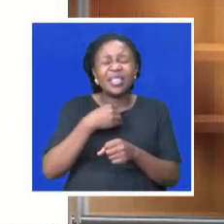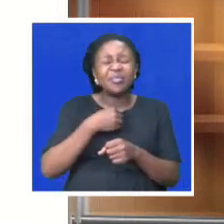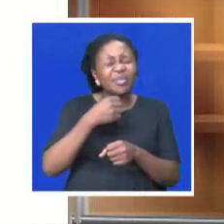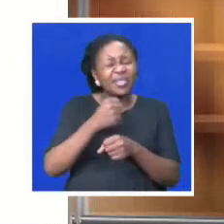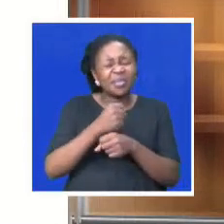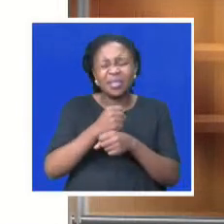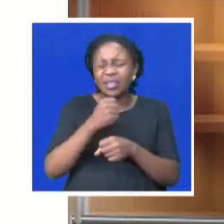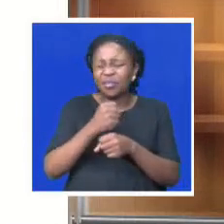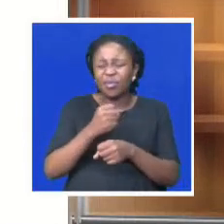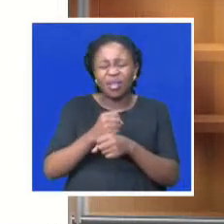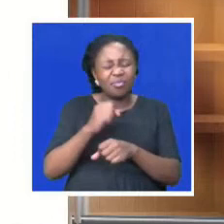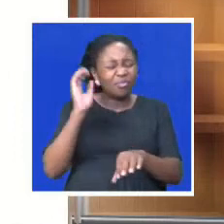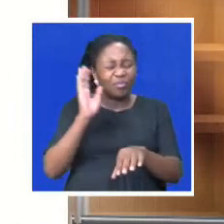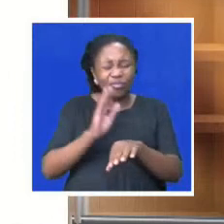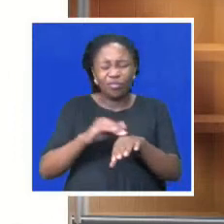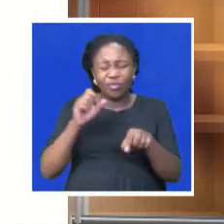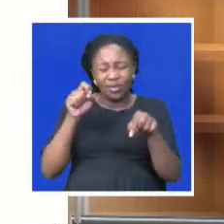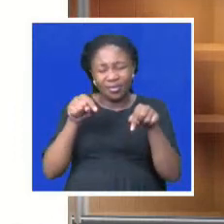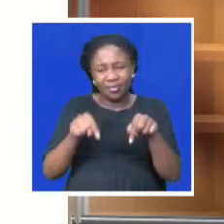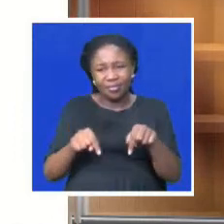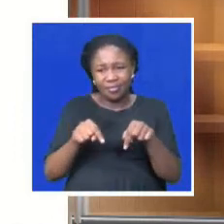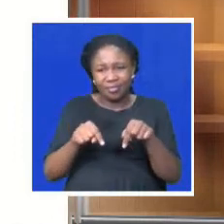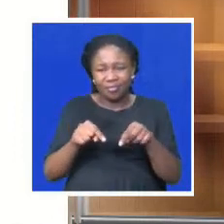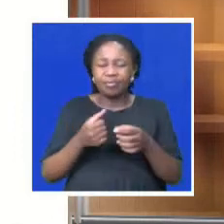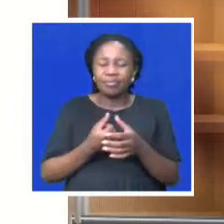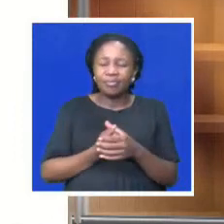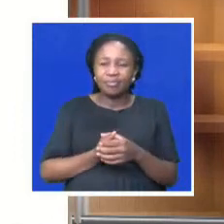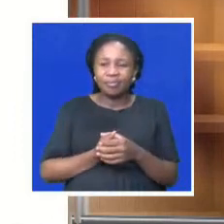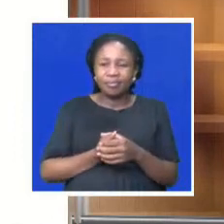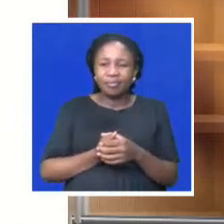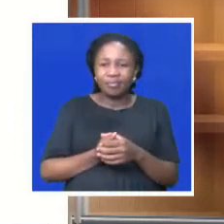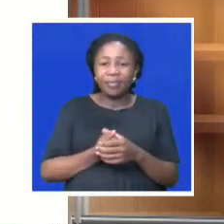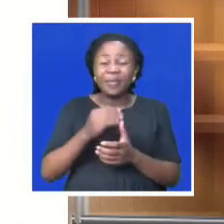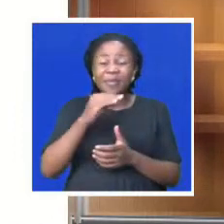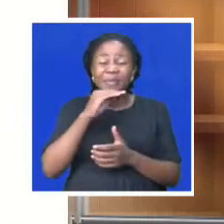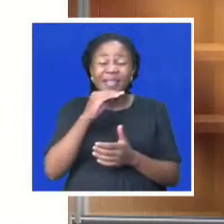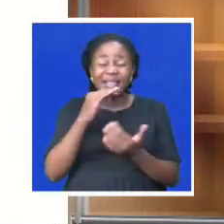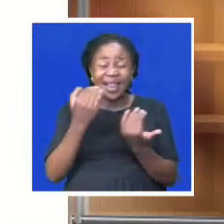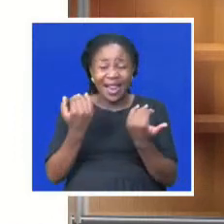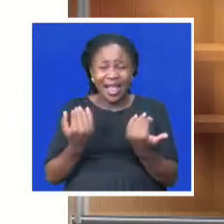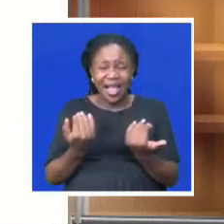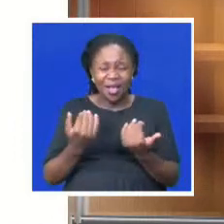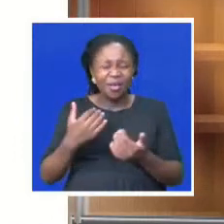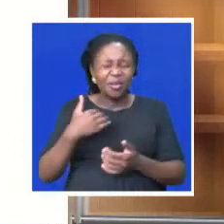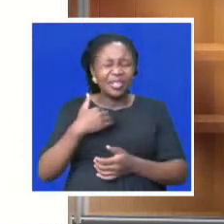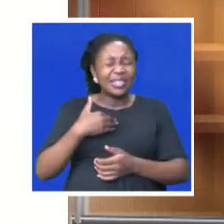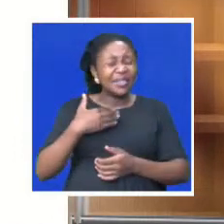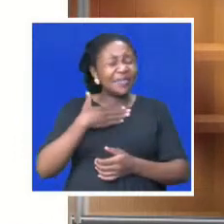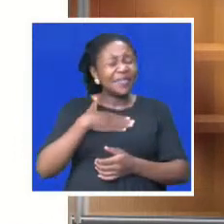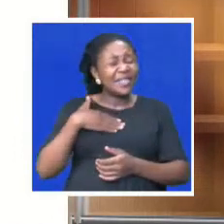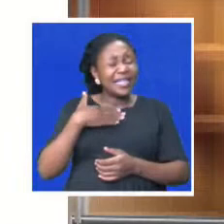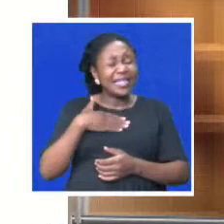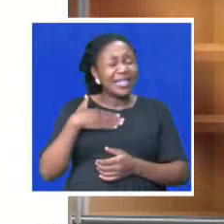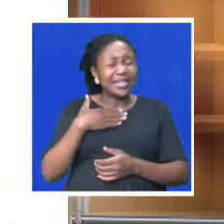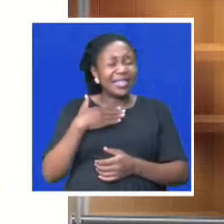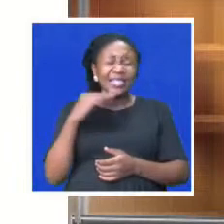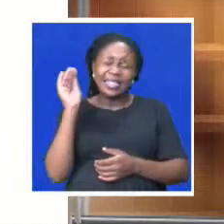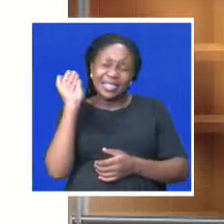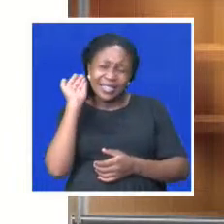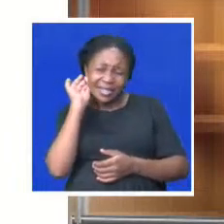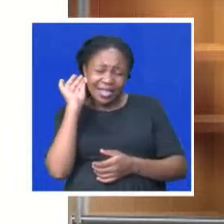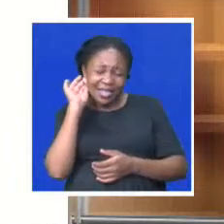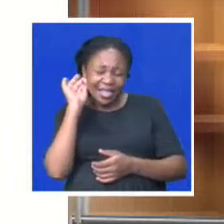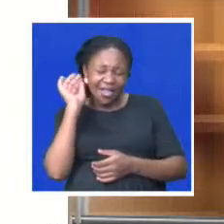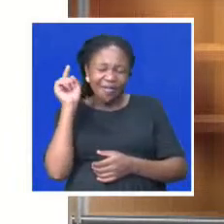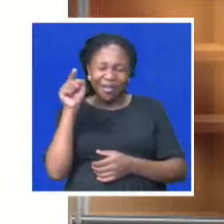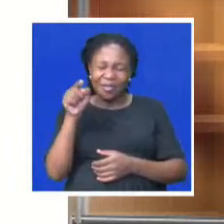our sense of hearing, because we can hear the clay pot complaining. We can hear this